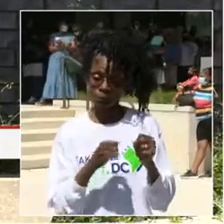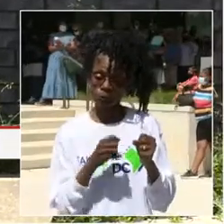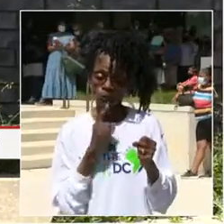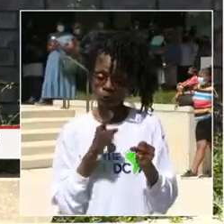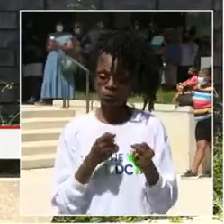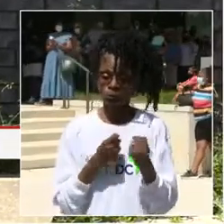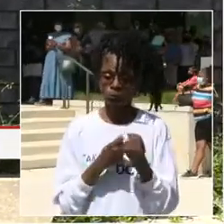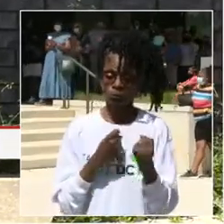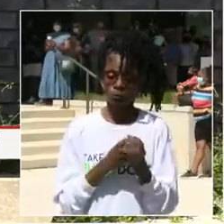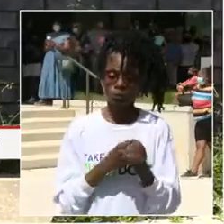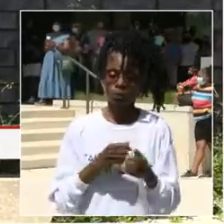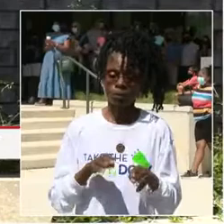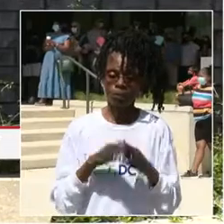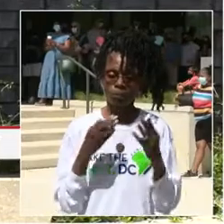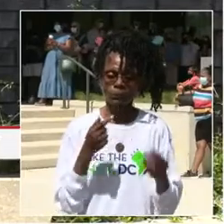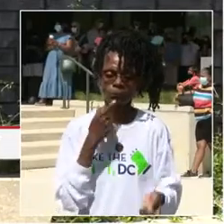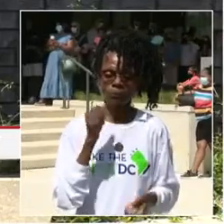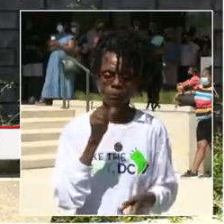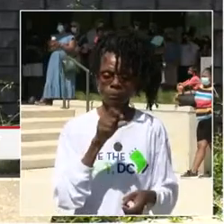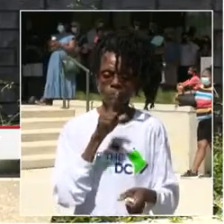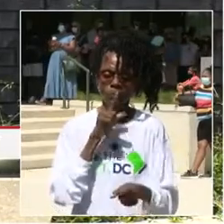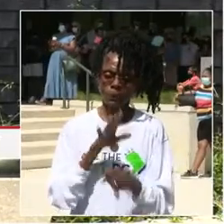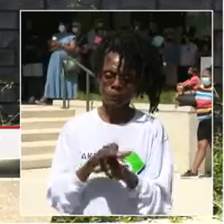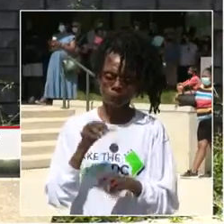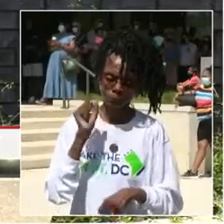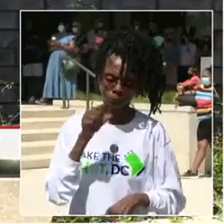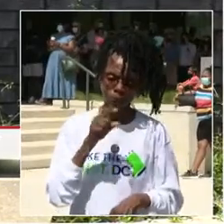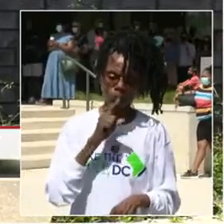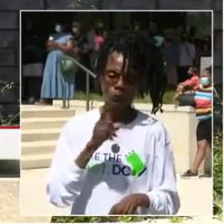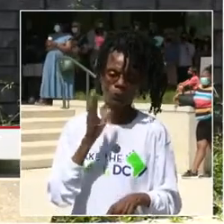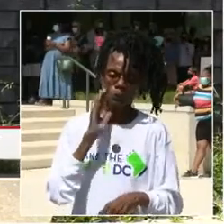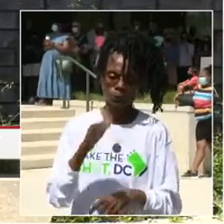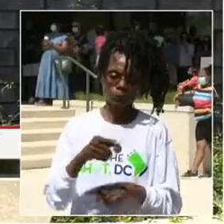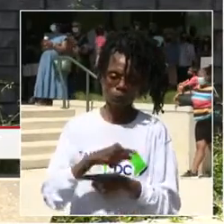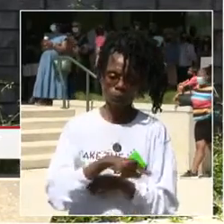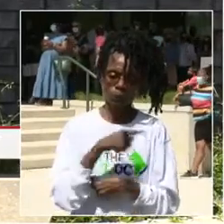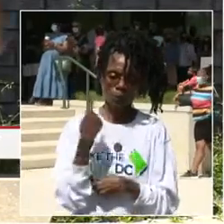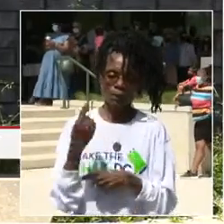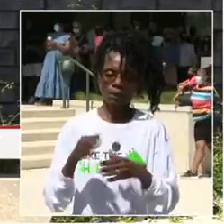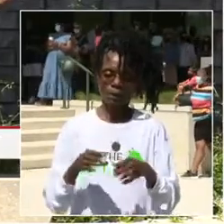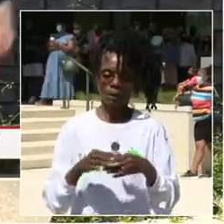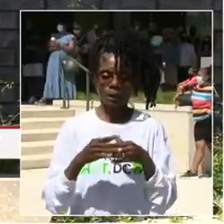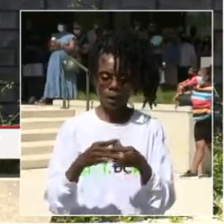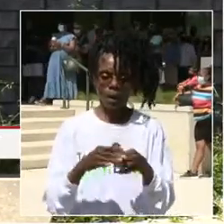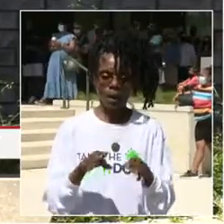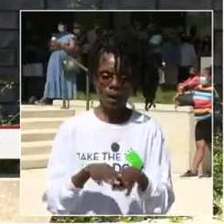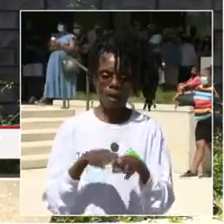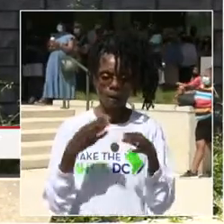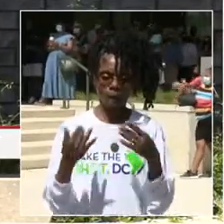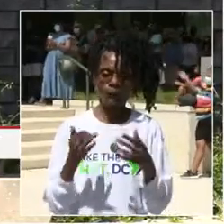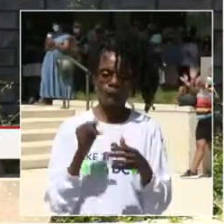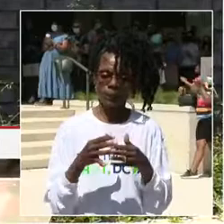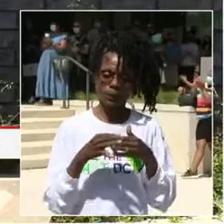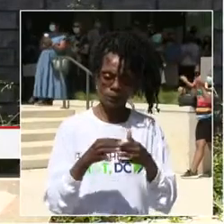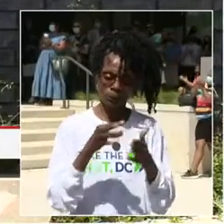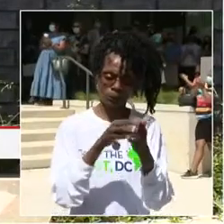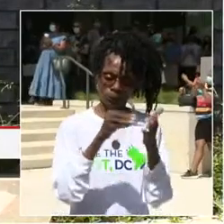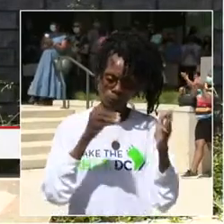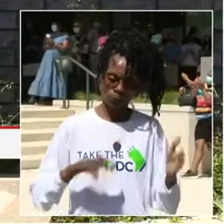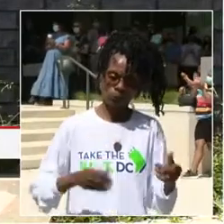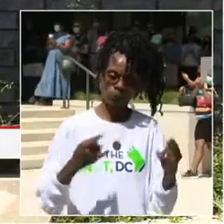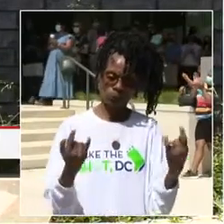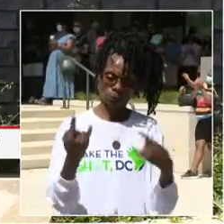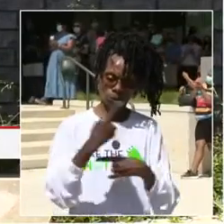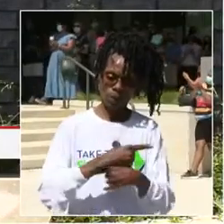she said, I promise you, Mayor, I'm going to be there on opening day to lead this school and to lead these young achievers. So once again, Principal Berger.